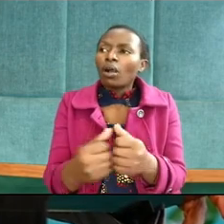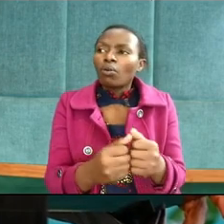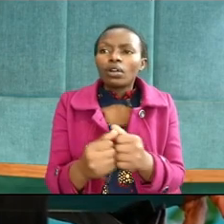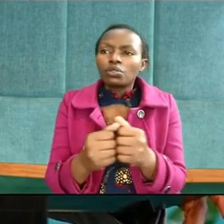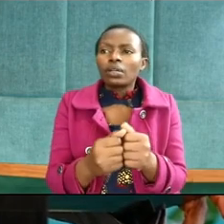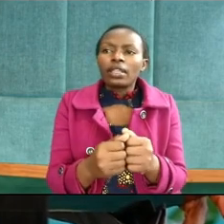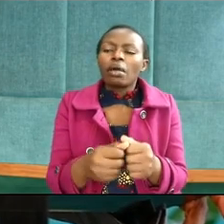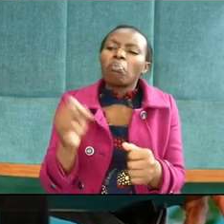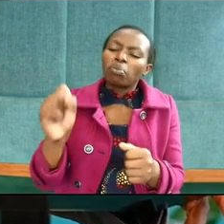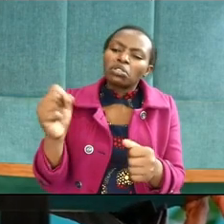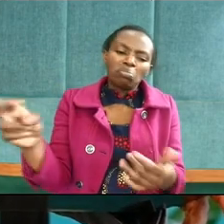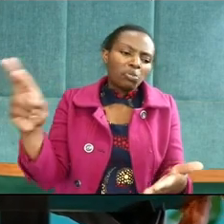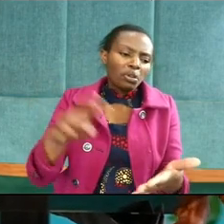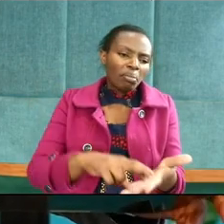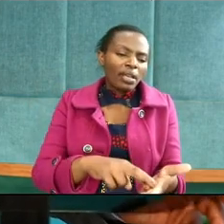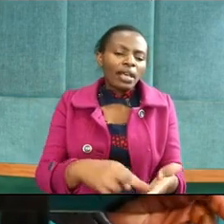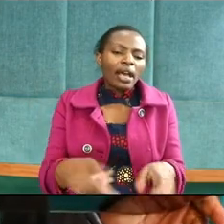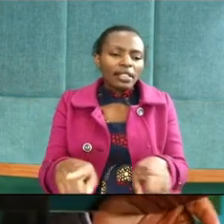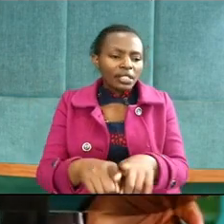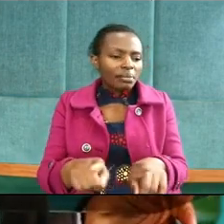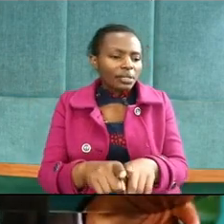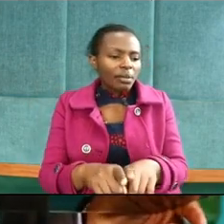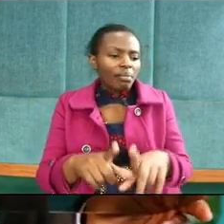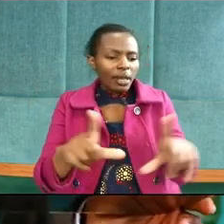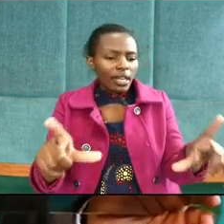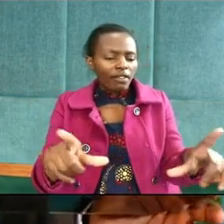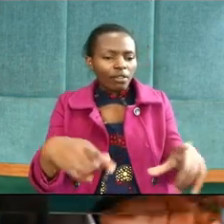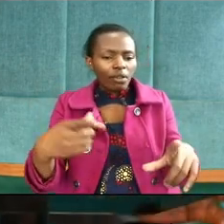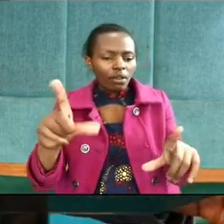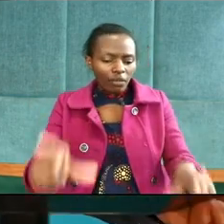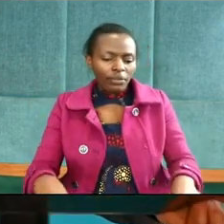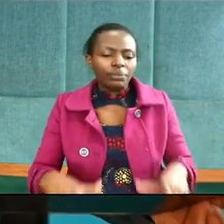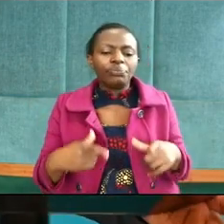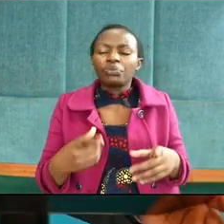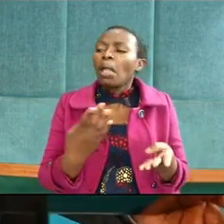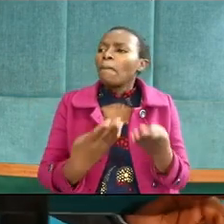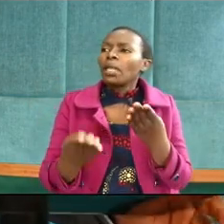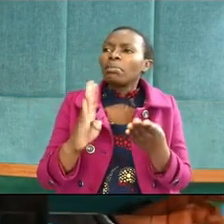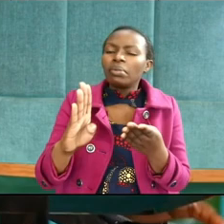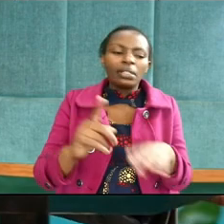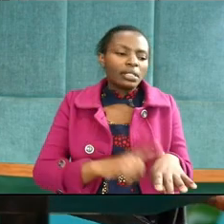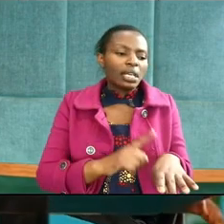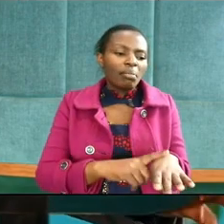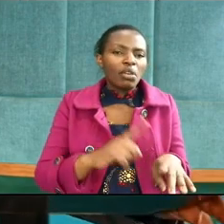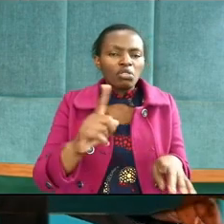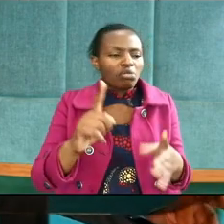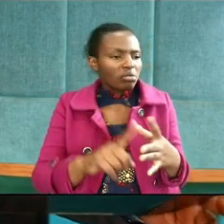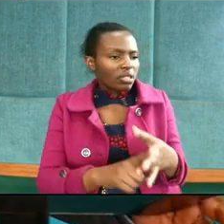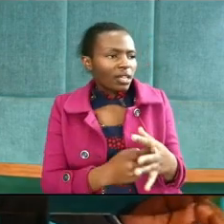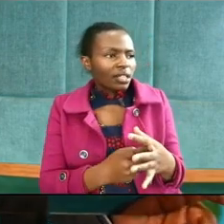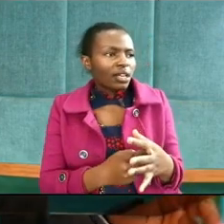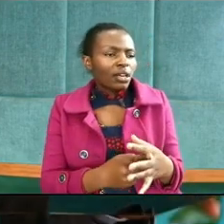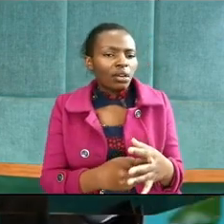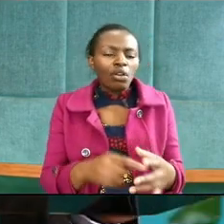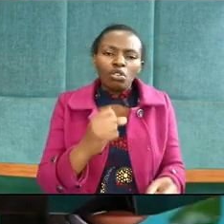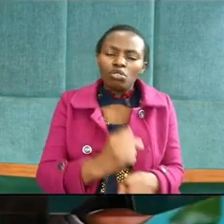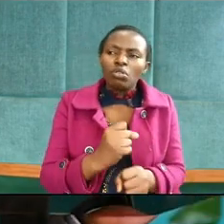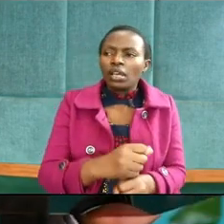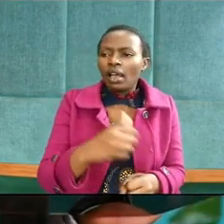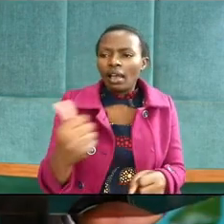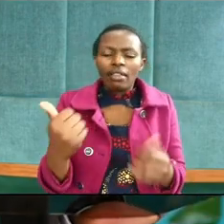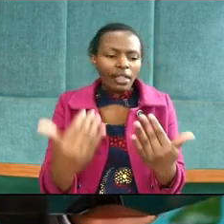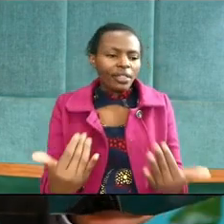of life. Unless someone begins to do some magic outside what is